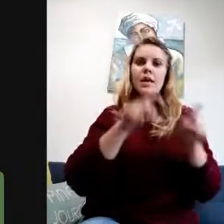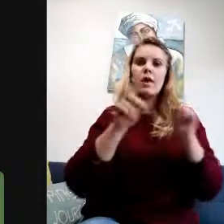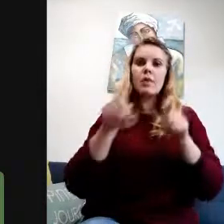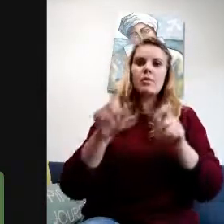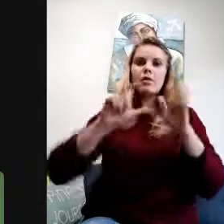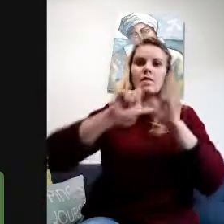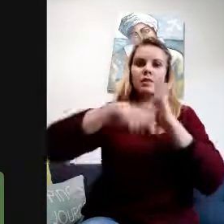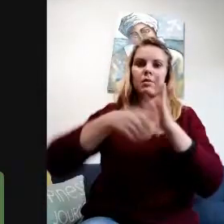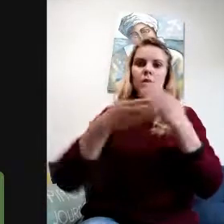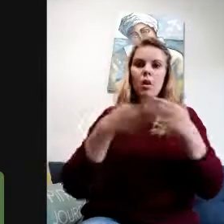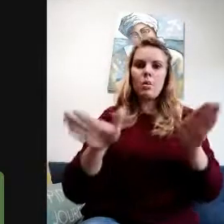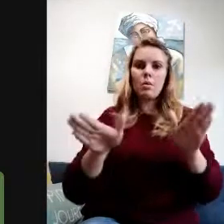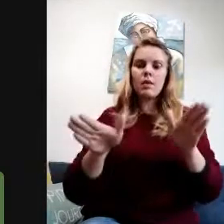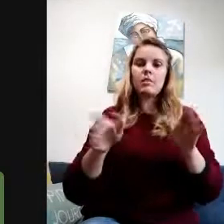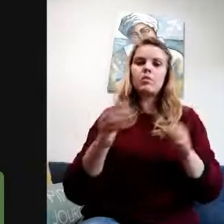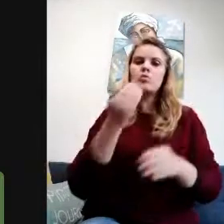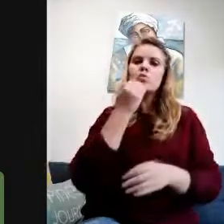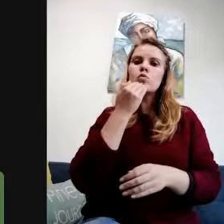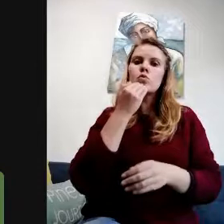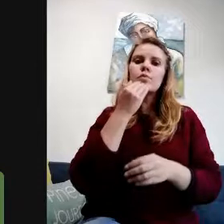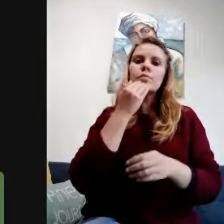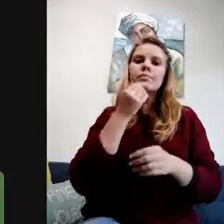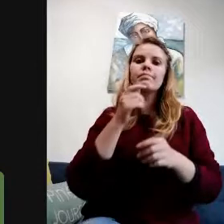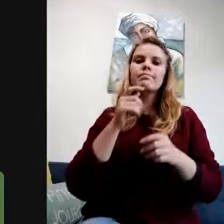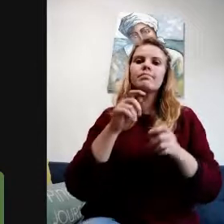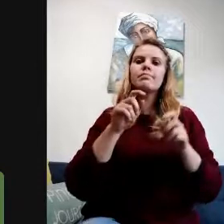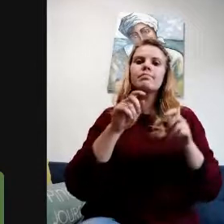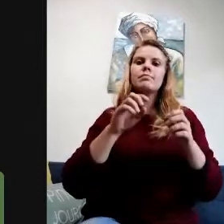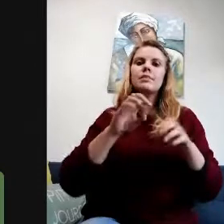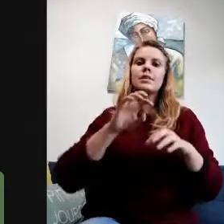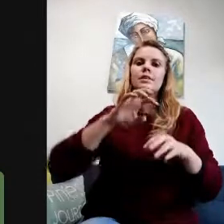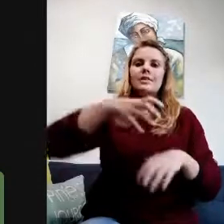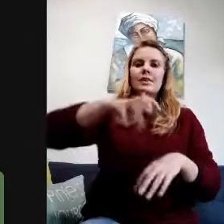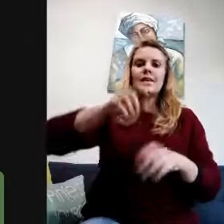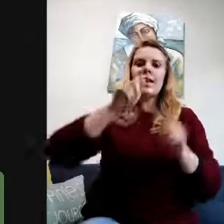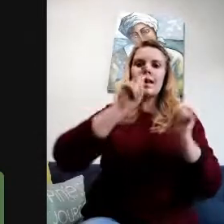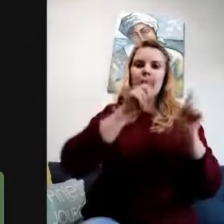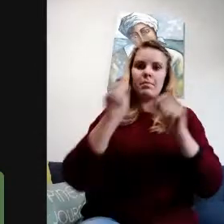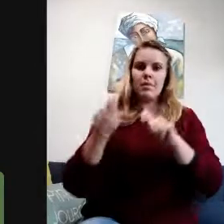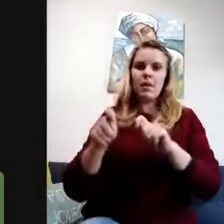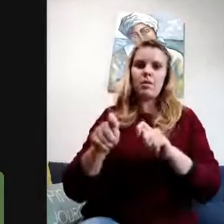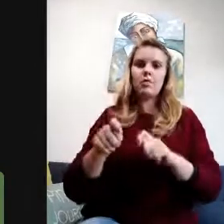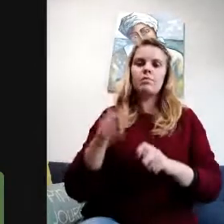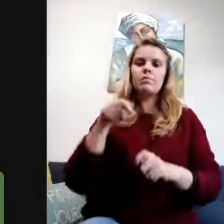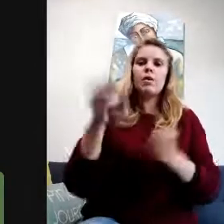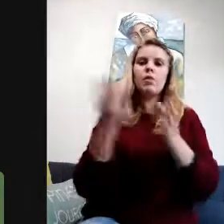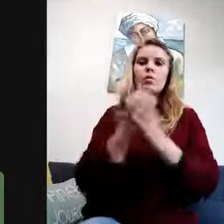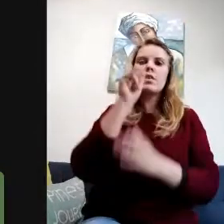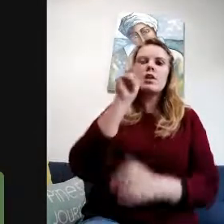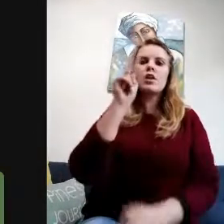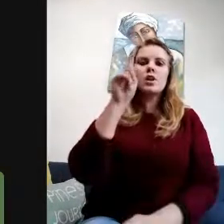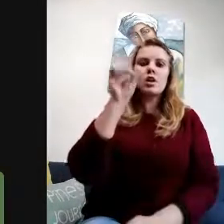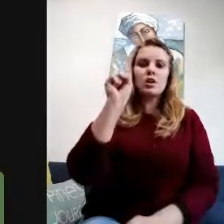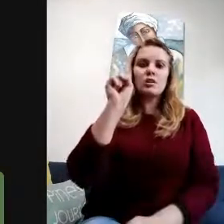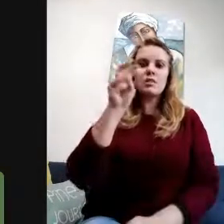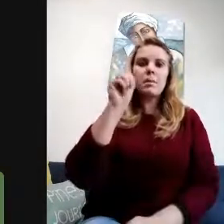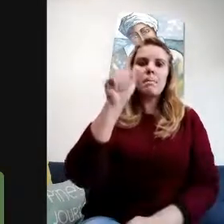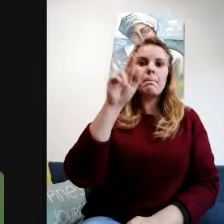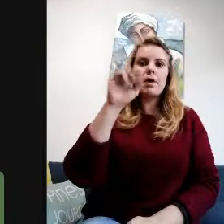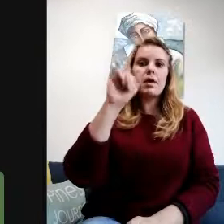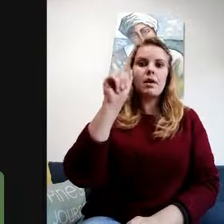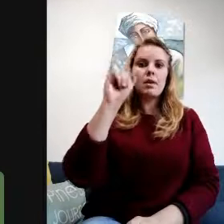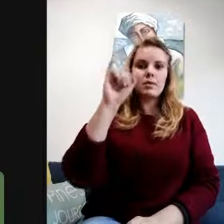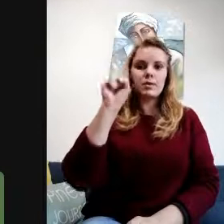Cape Town. We're delighted this evening to be joined by Inus Marais, our Chief Rules Official, as well as Carmen